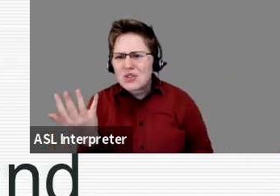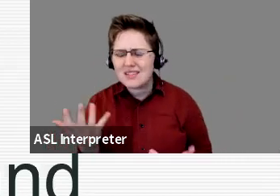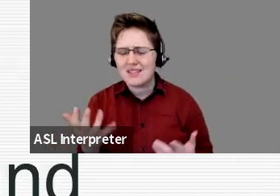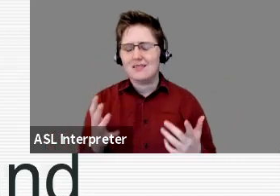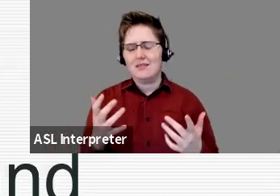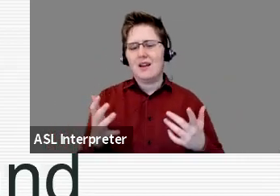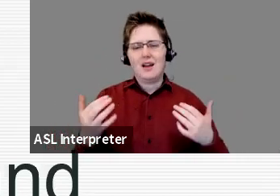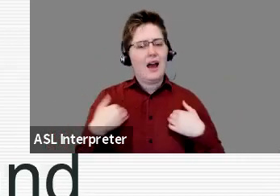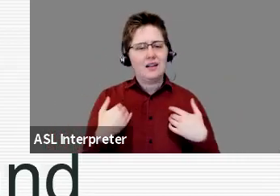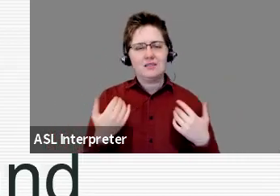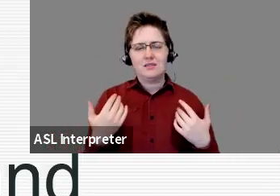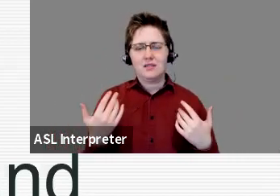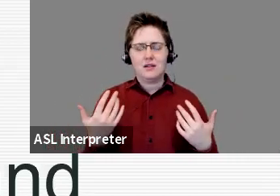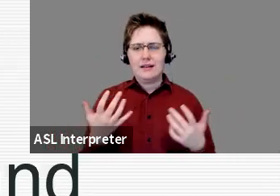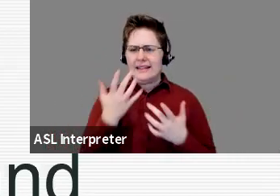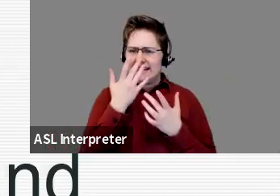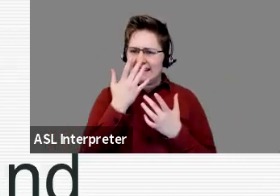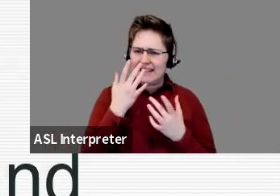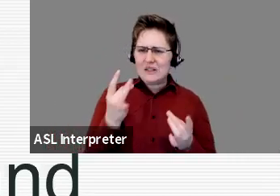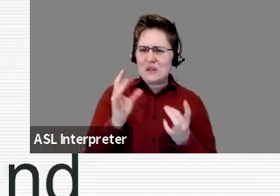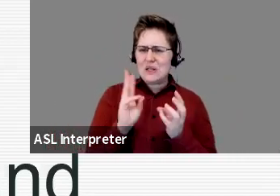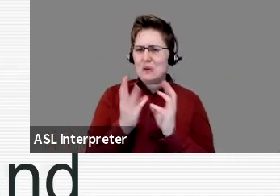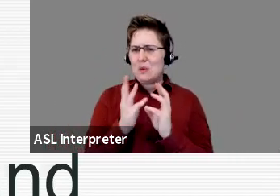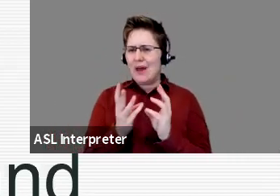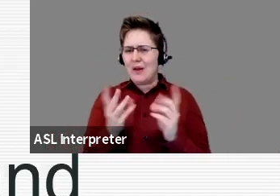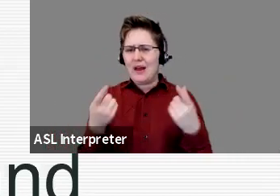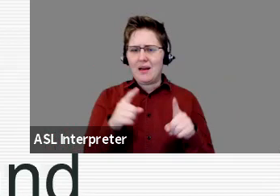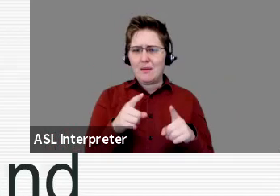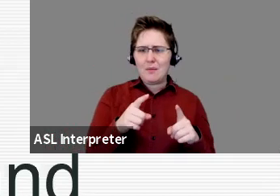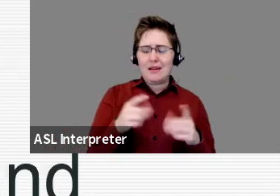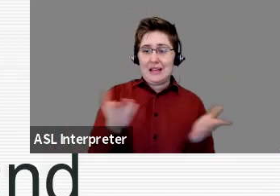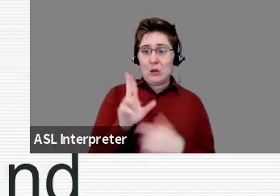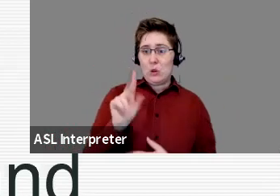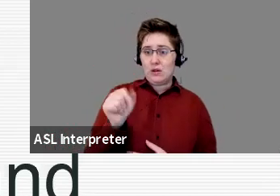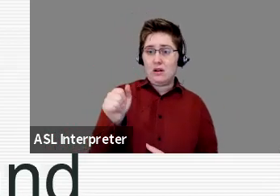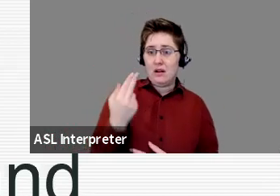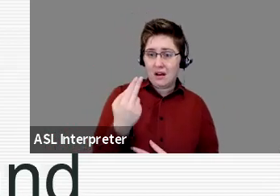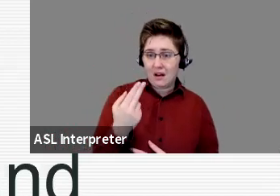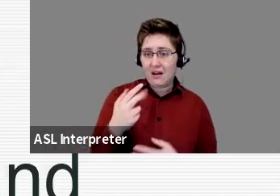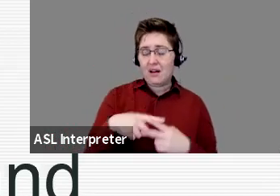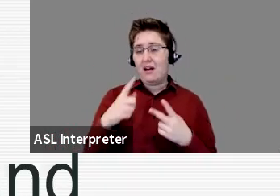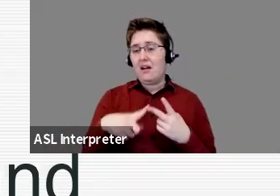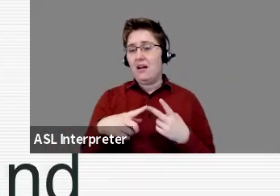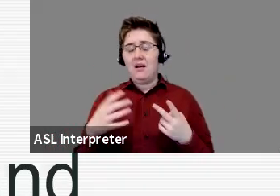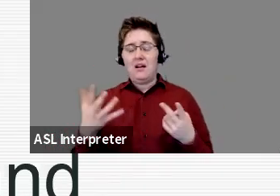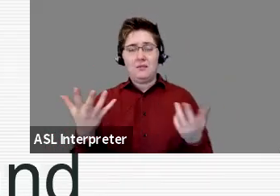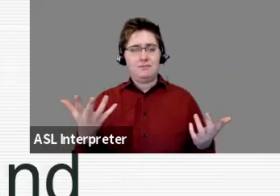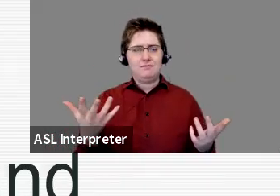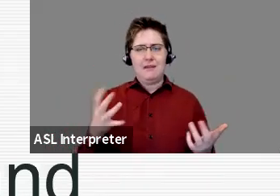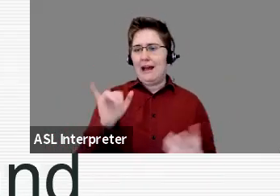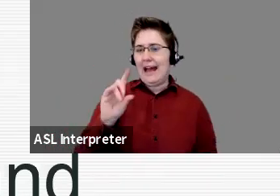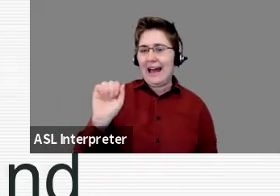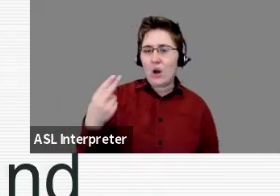We've had interesting weather events, places like here in Utah, places like